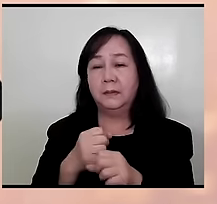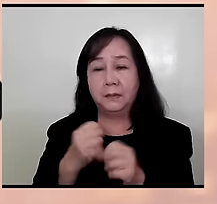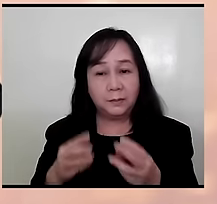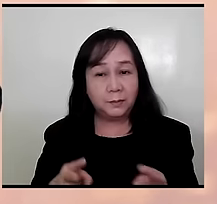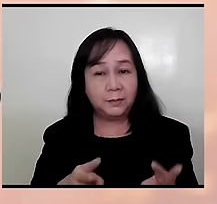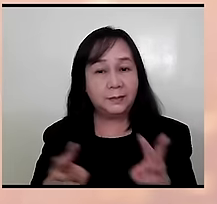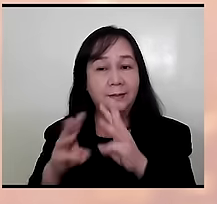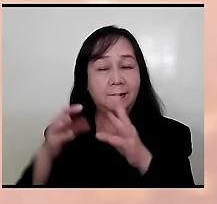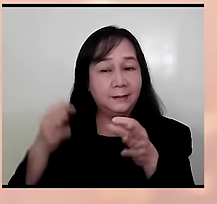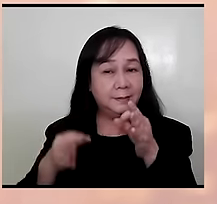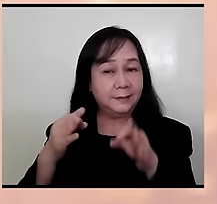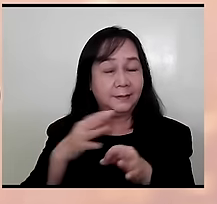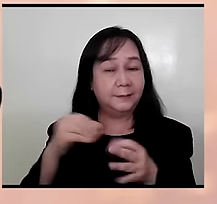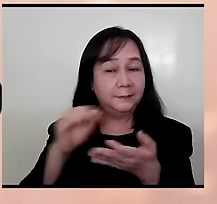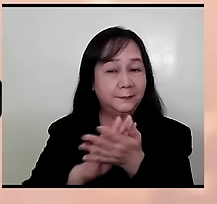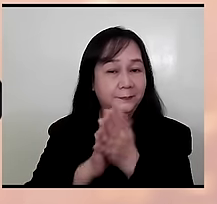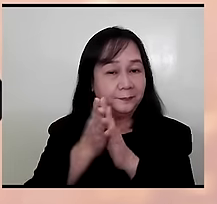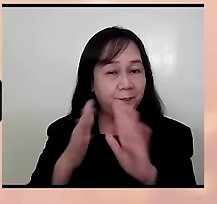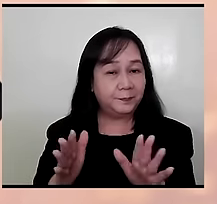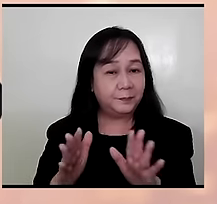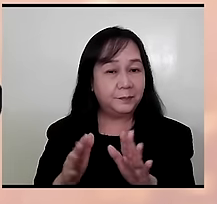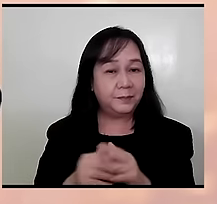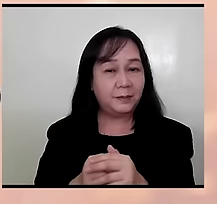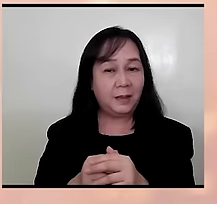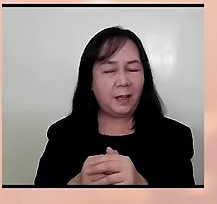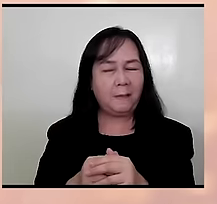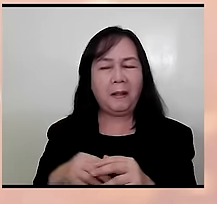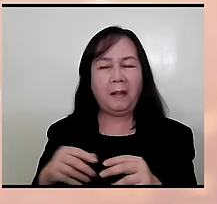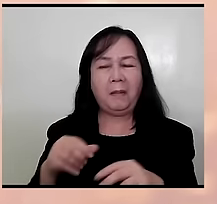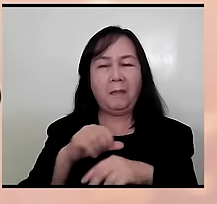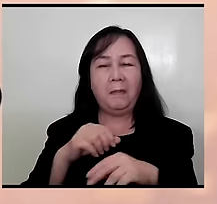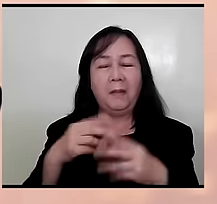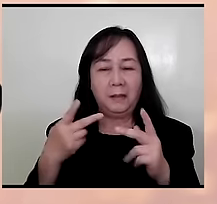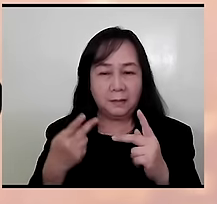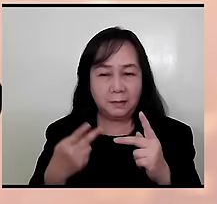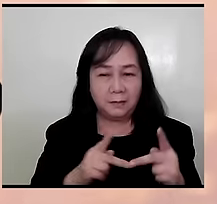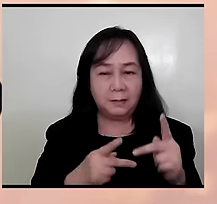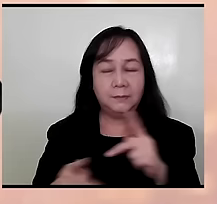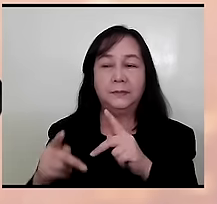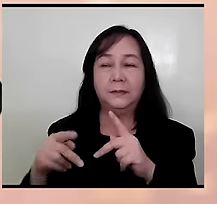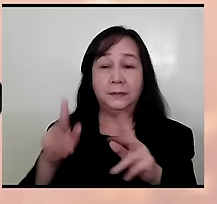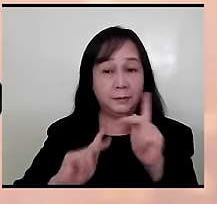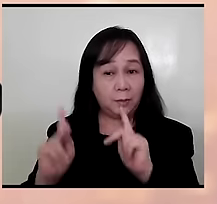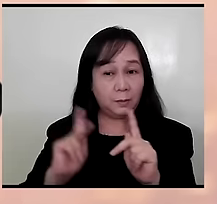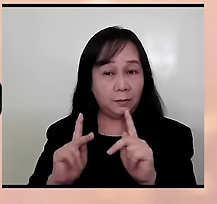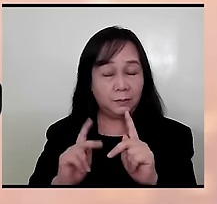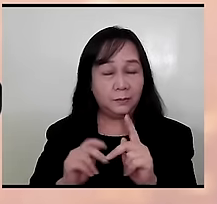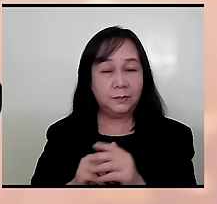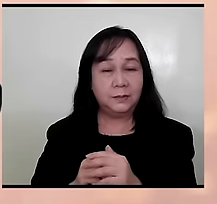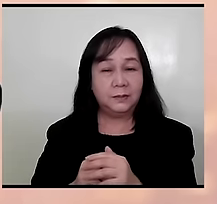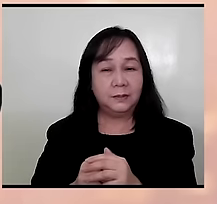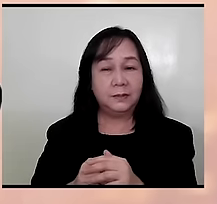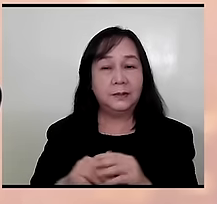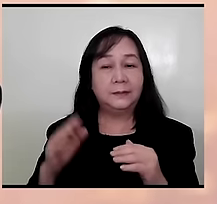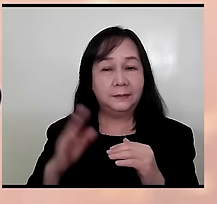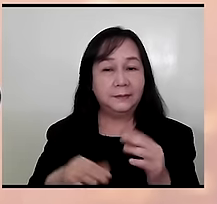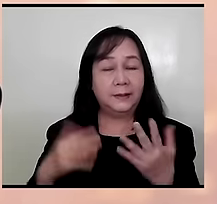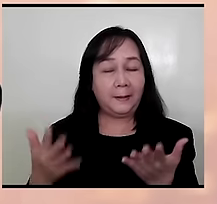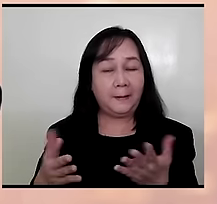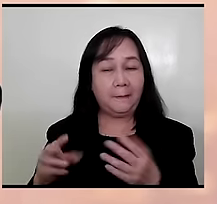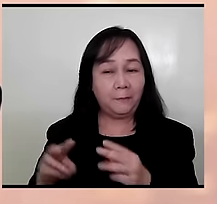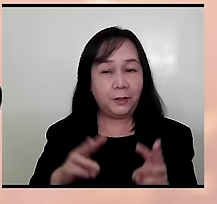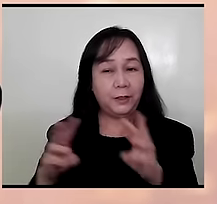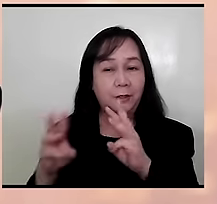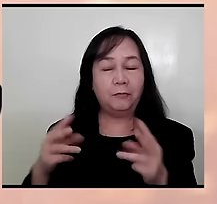katarungan at kapayapaan ang mga sugatang tao sa halip na daan ng